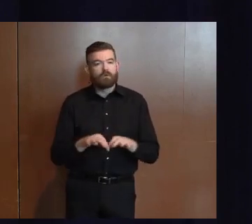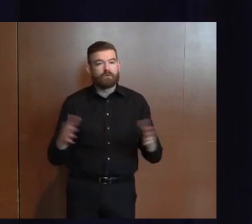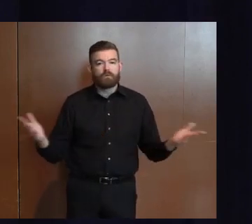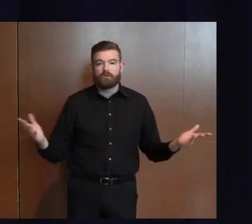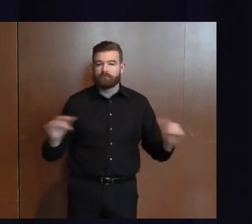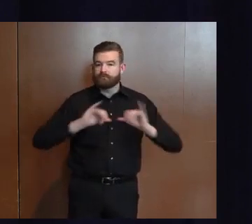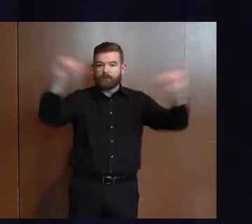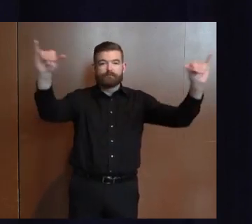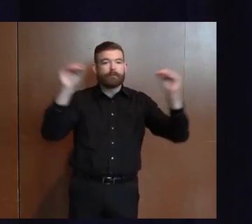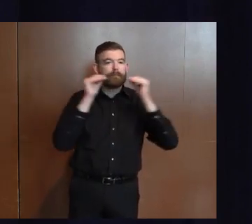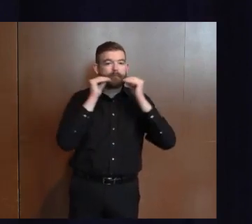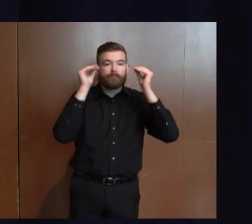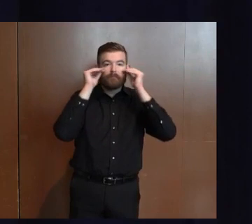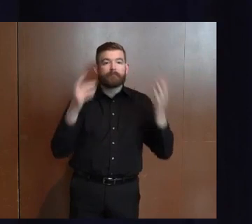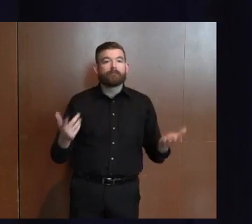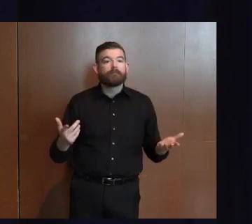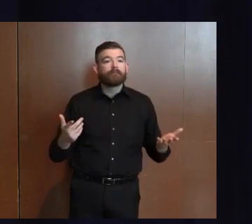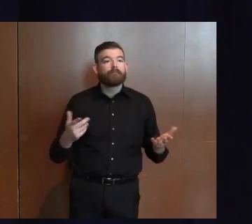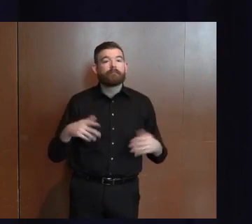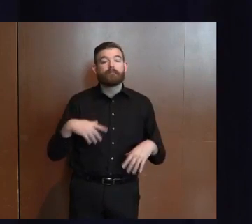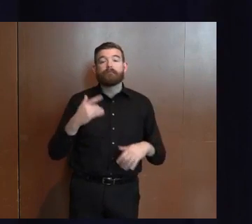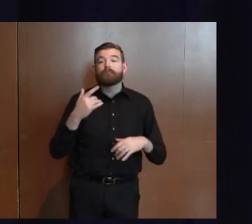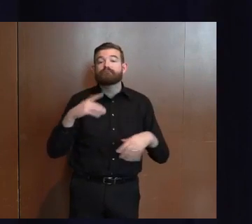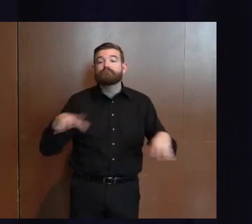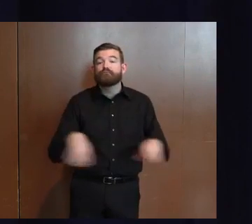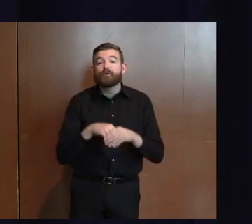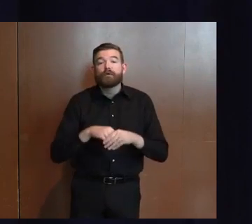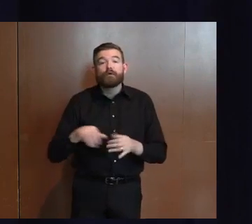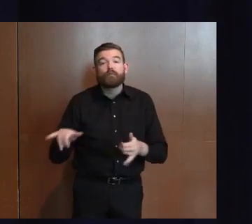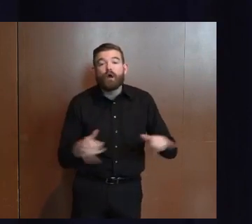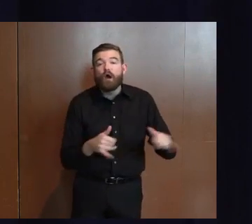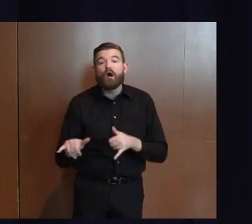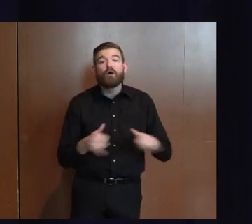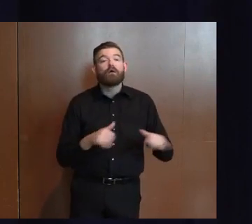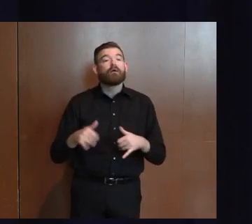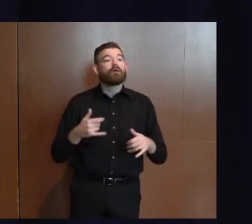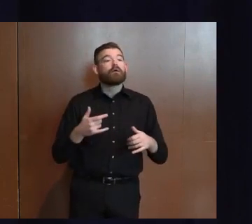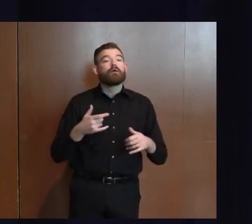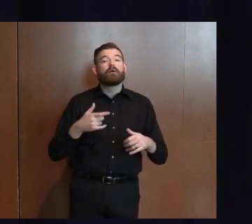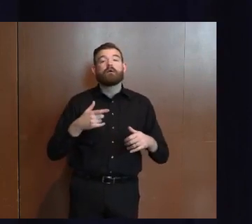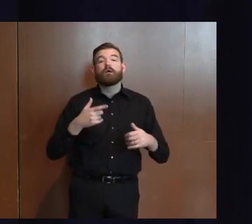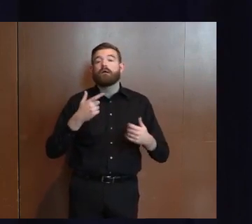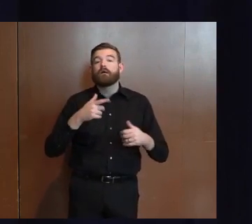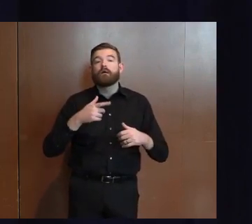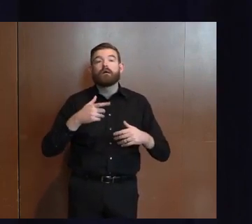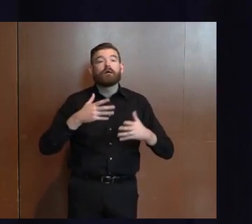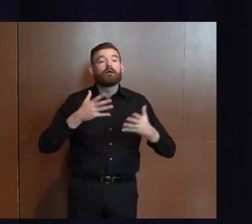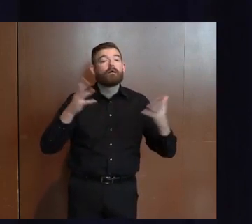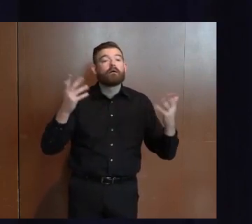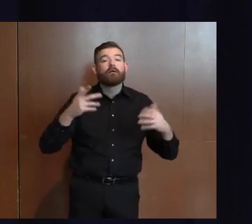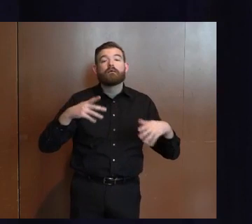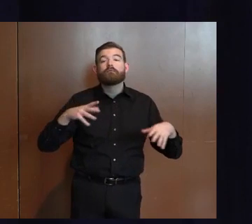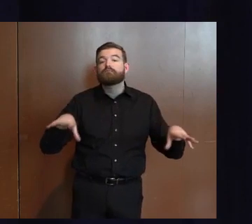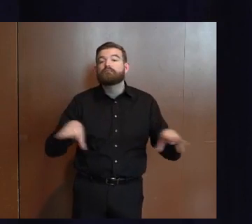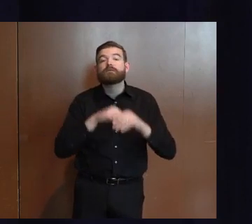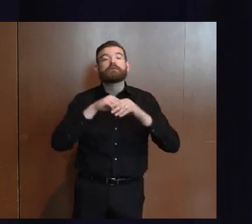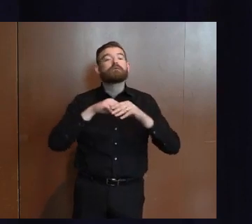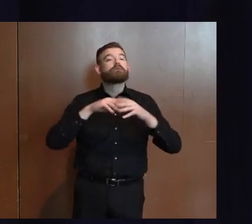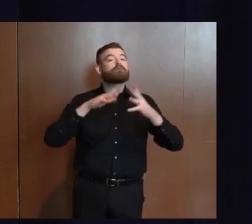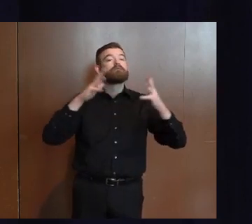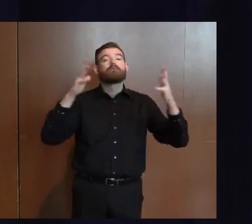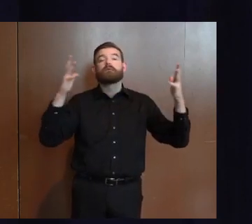the invitations, all those things that every young woman should have the ability to experience. And I share it with you.